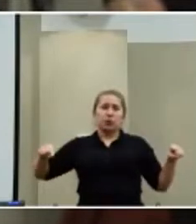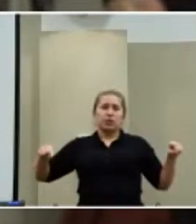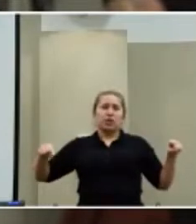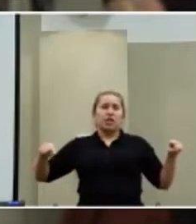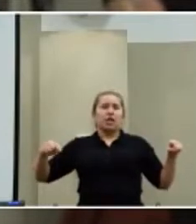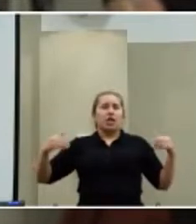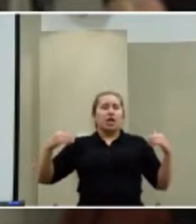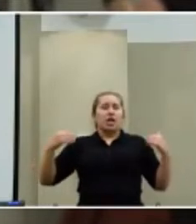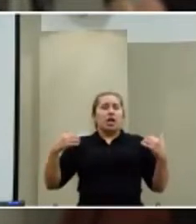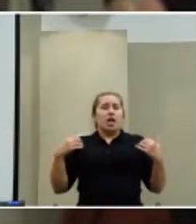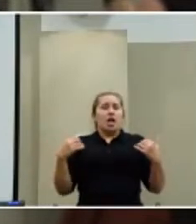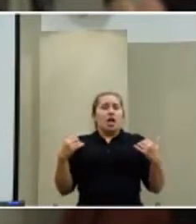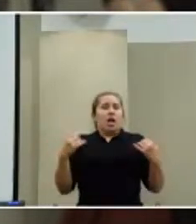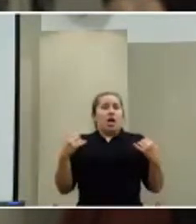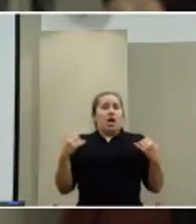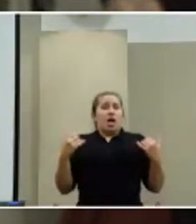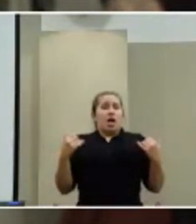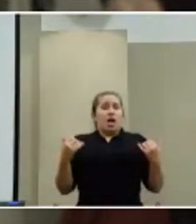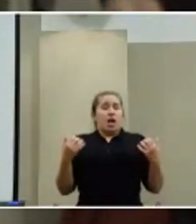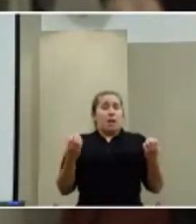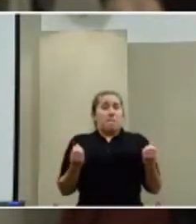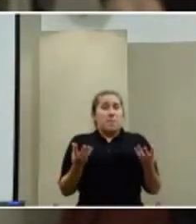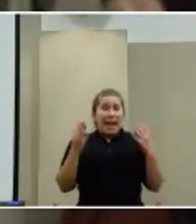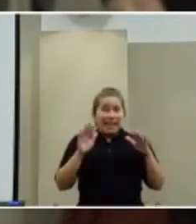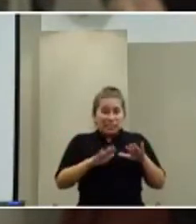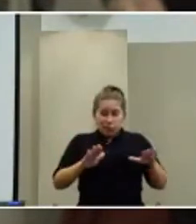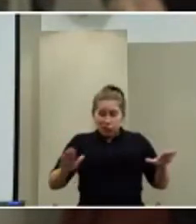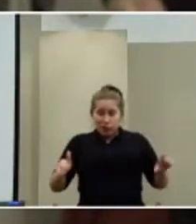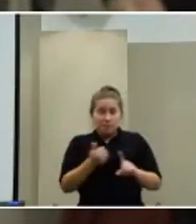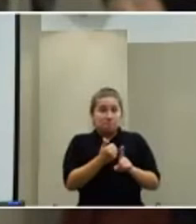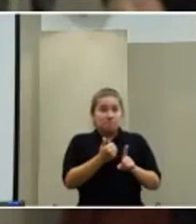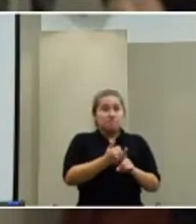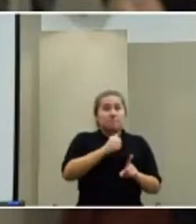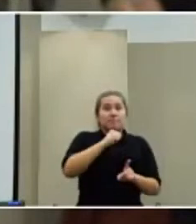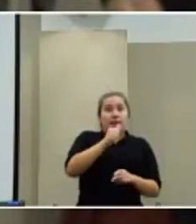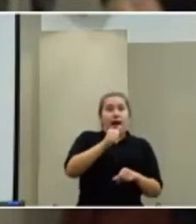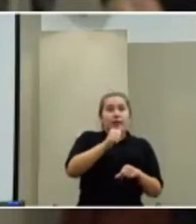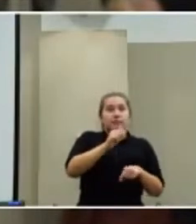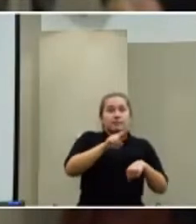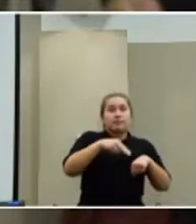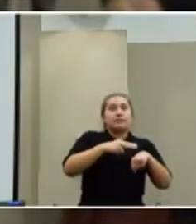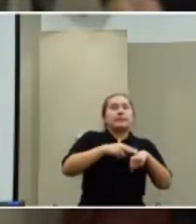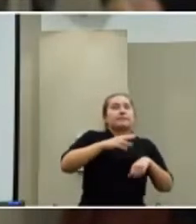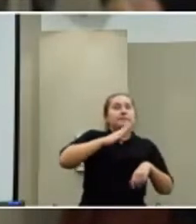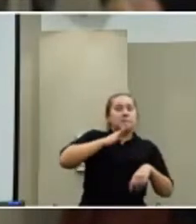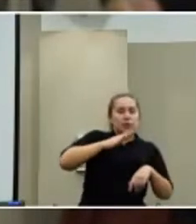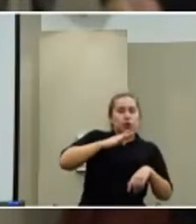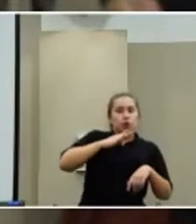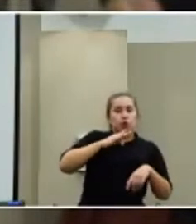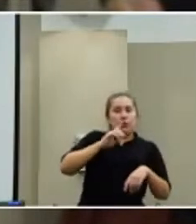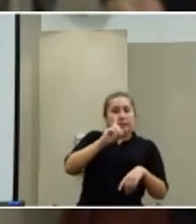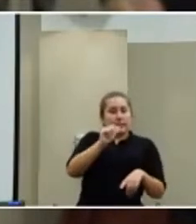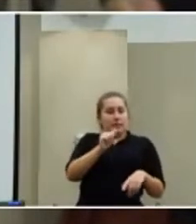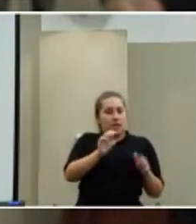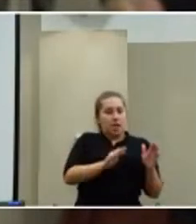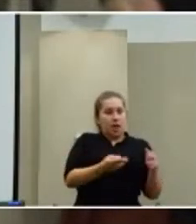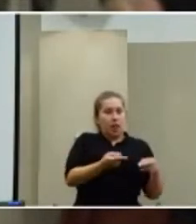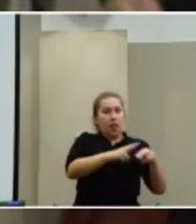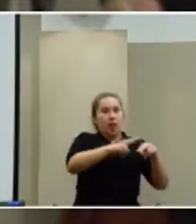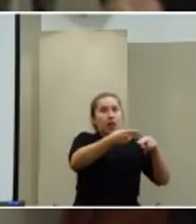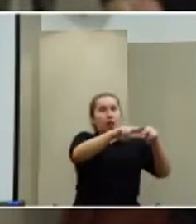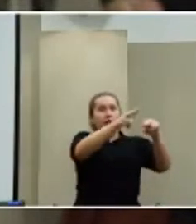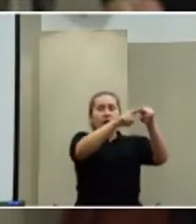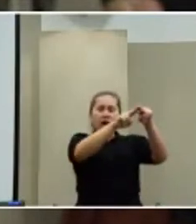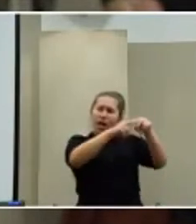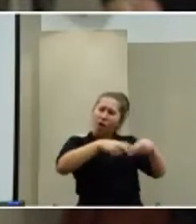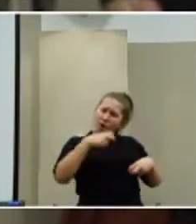the rate of children that are non-native speakers with disabilities is rising. And it's hard,